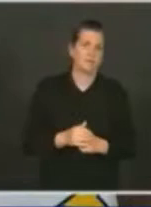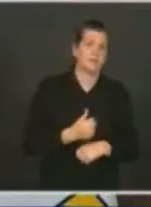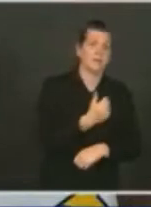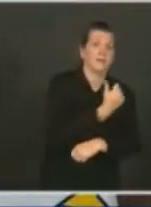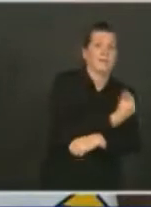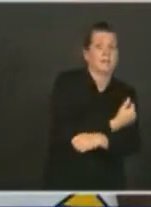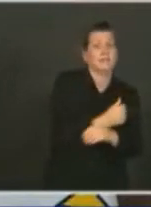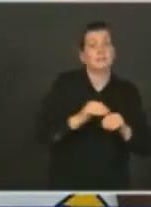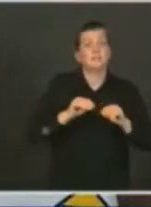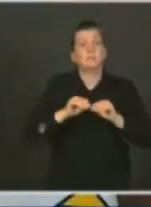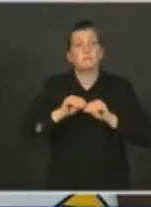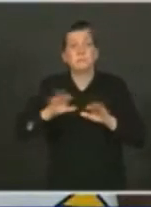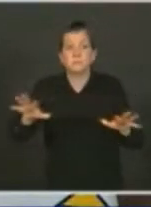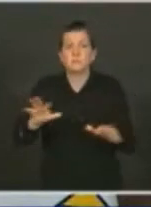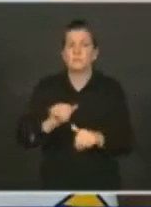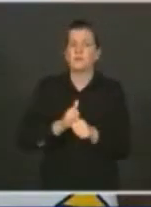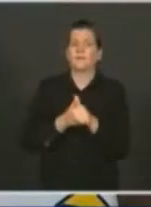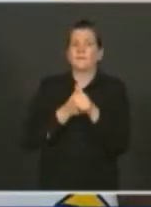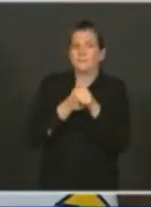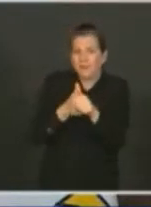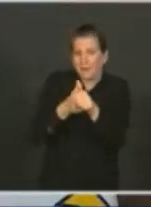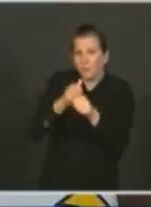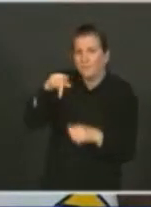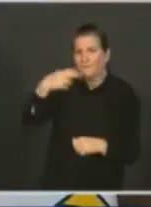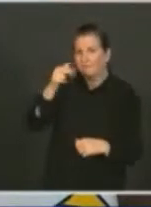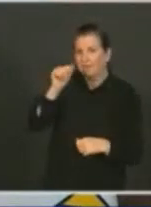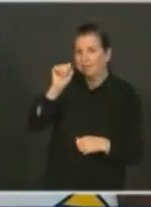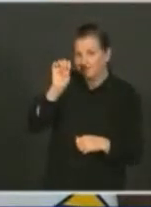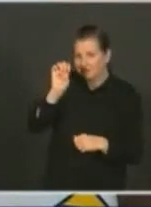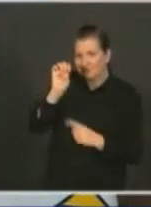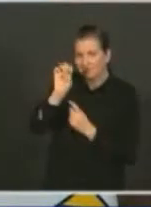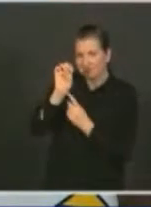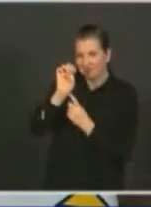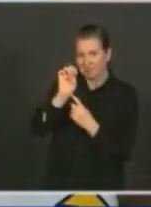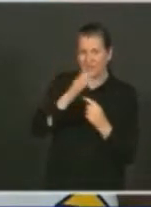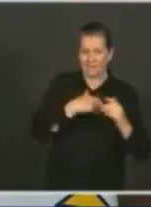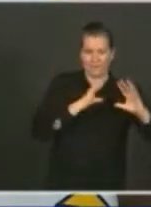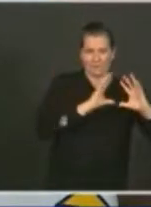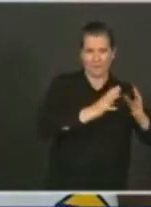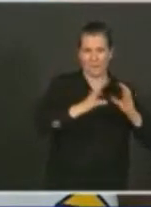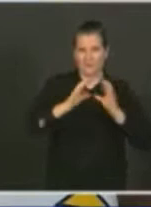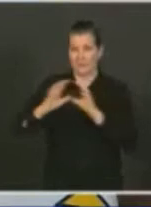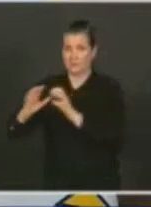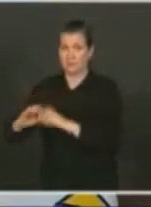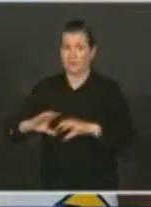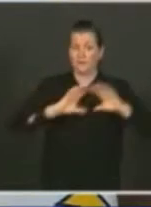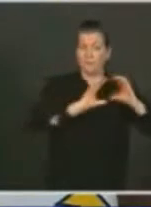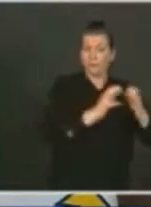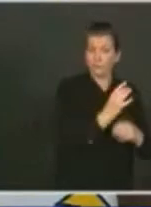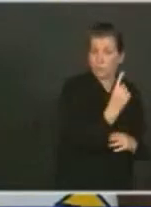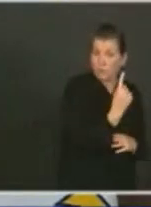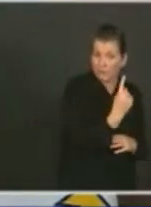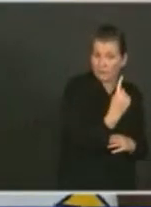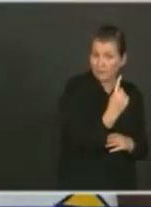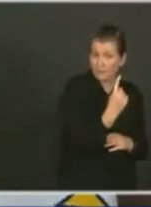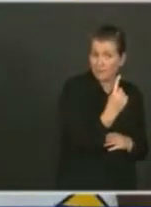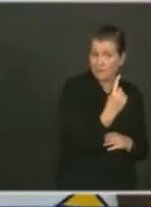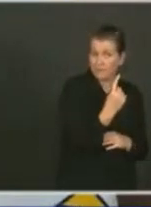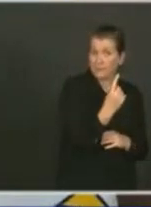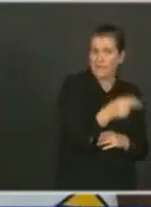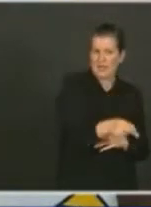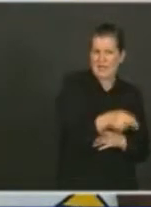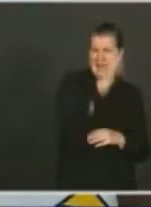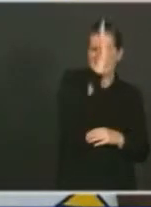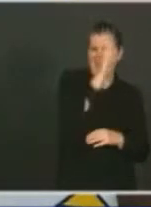risk. Phase 1 is likely to include groups that are high risk,